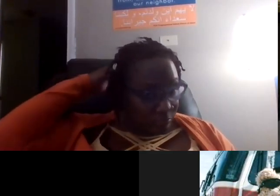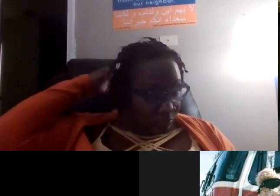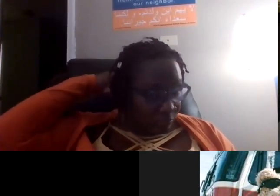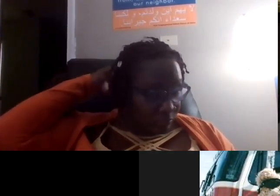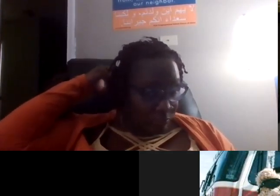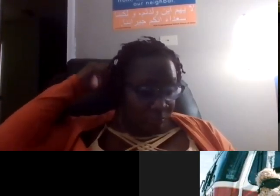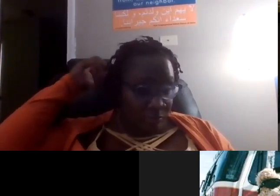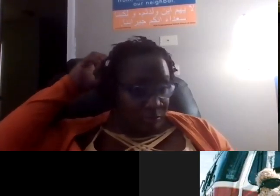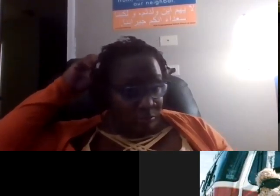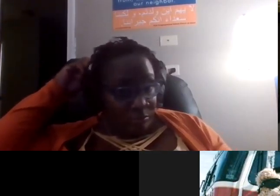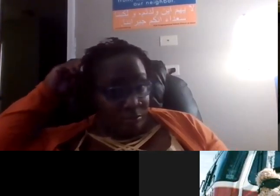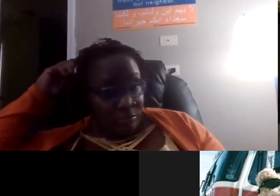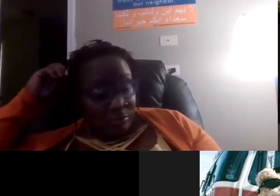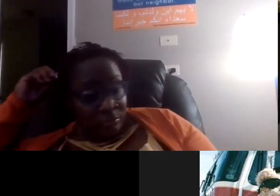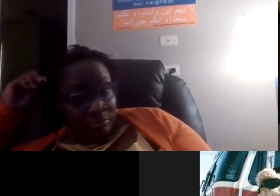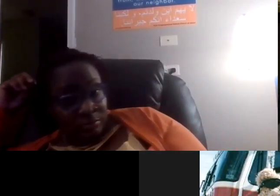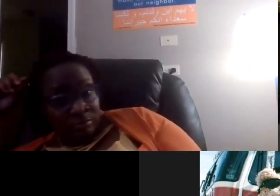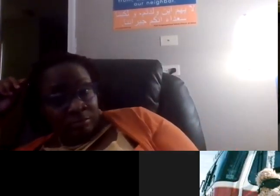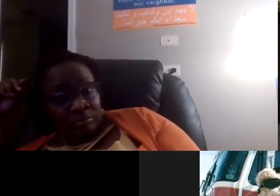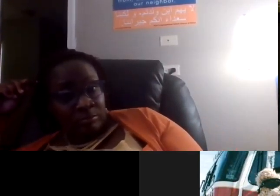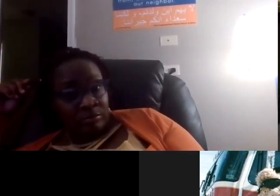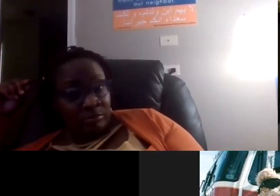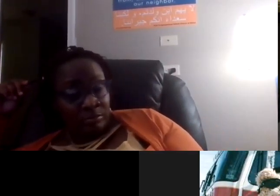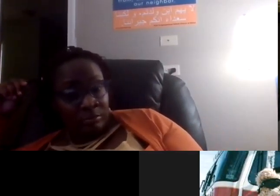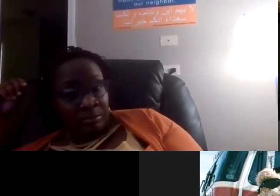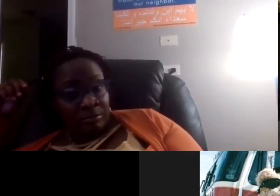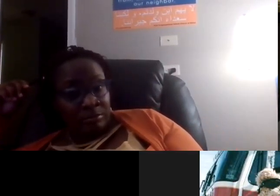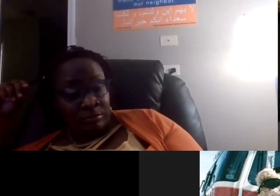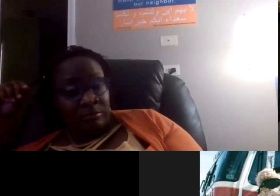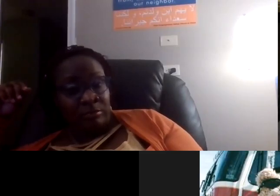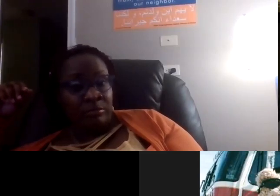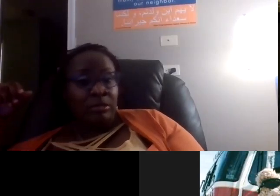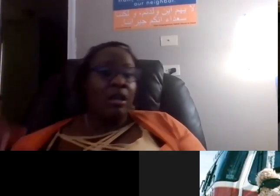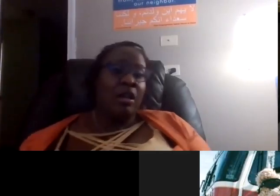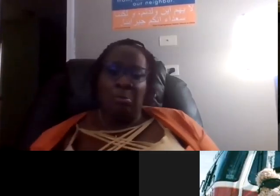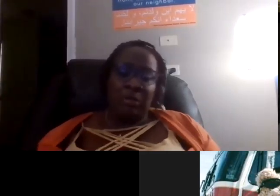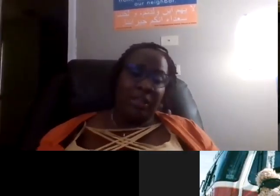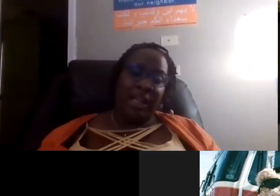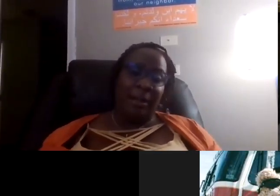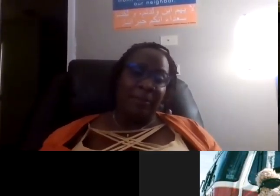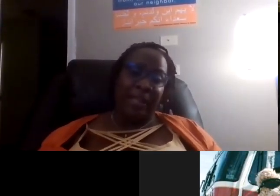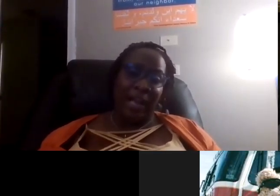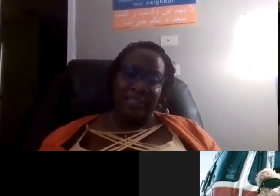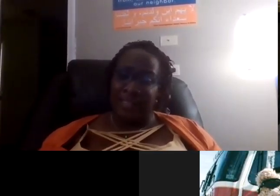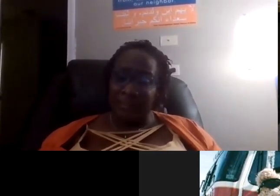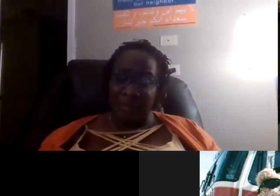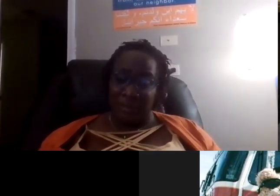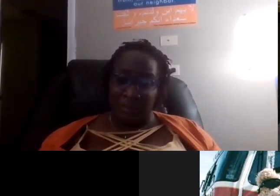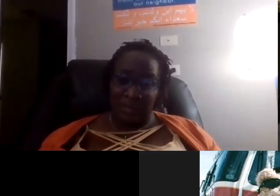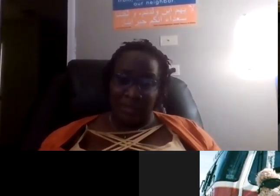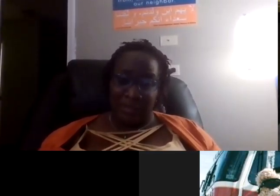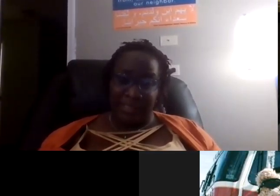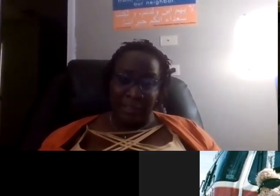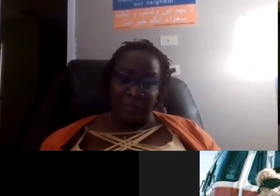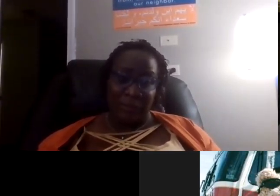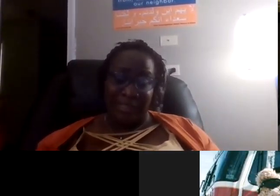We've had a couple of requests for your slides to be shared. Are you comfortable with that? Yeah, I'm okay. I sent them to you